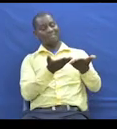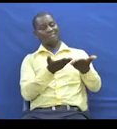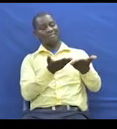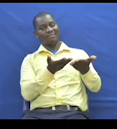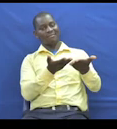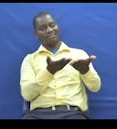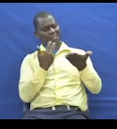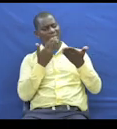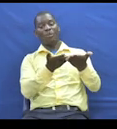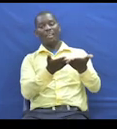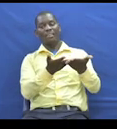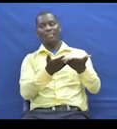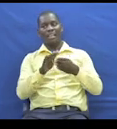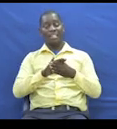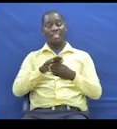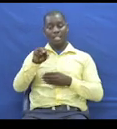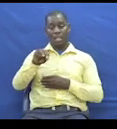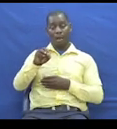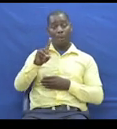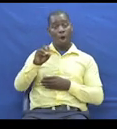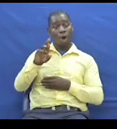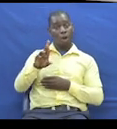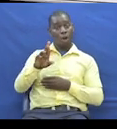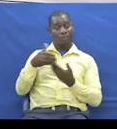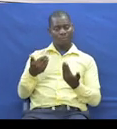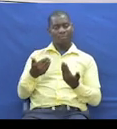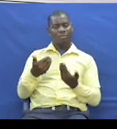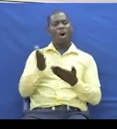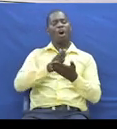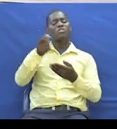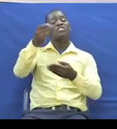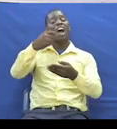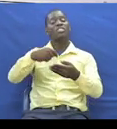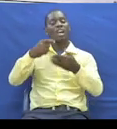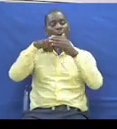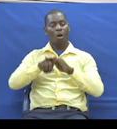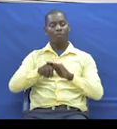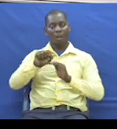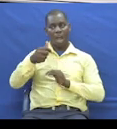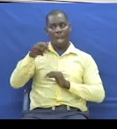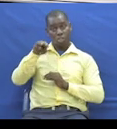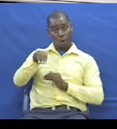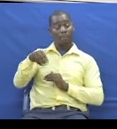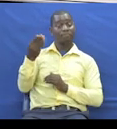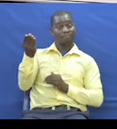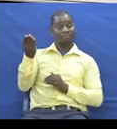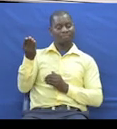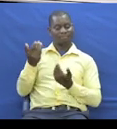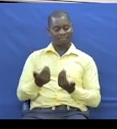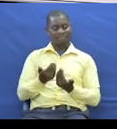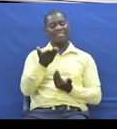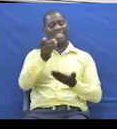This is the model of the structure of how the structure of the atom is. Dear